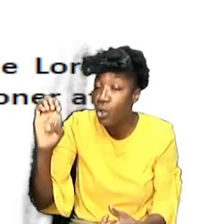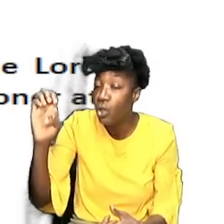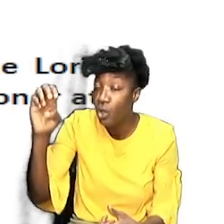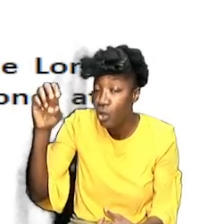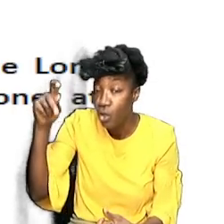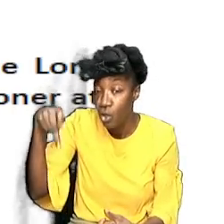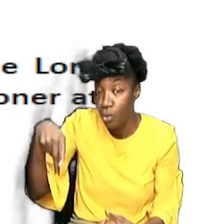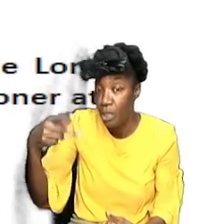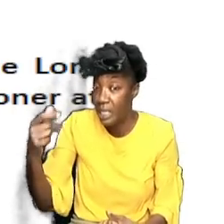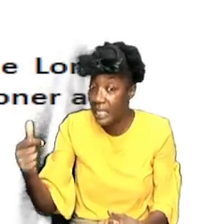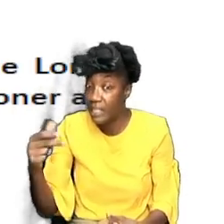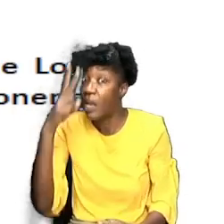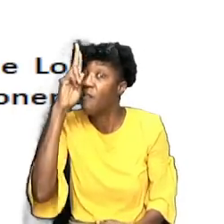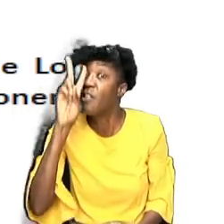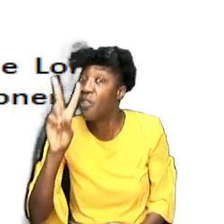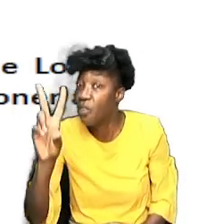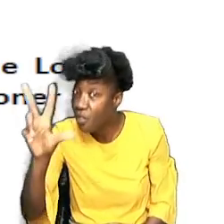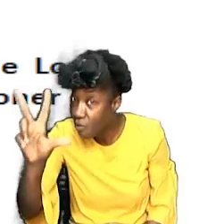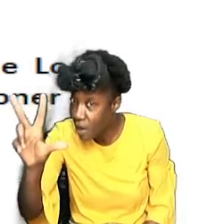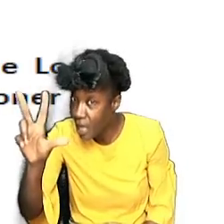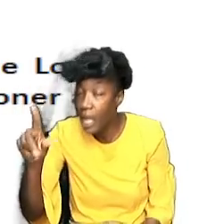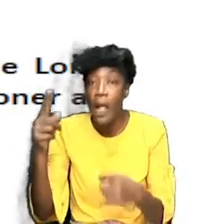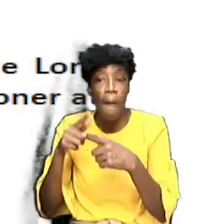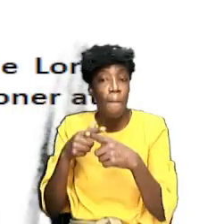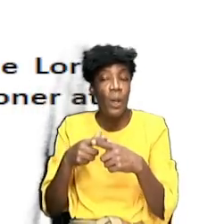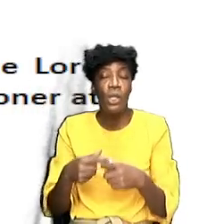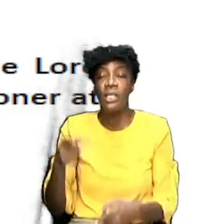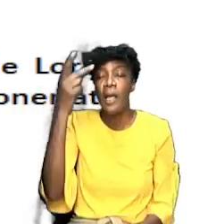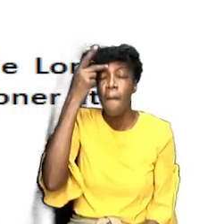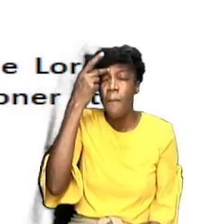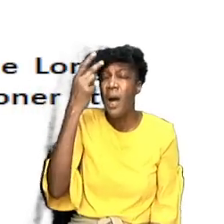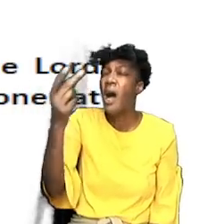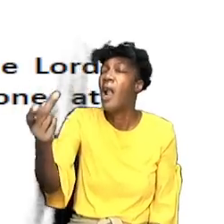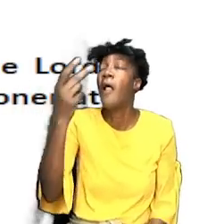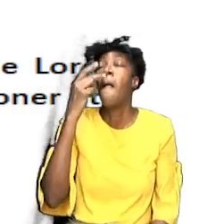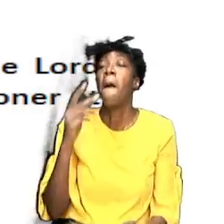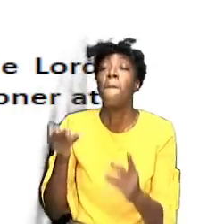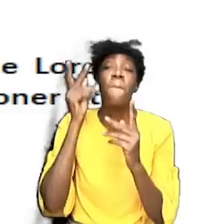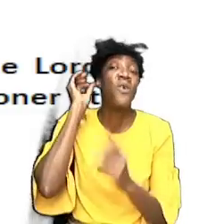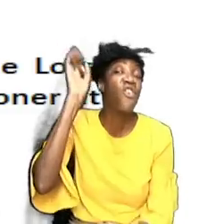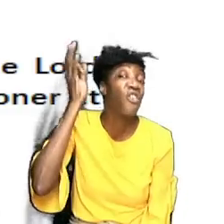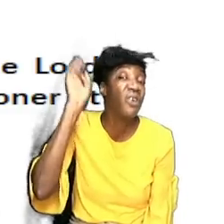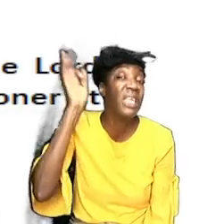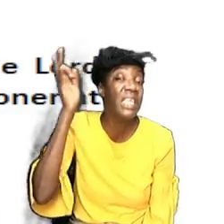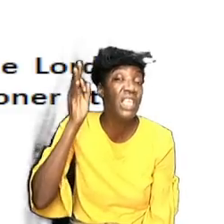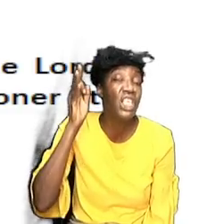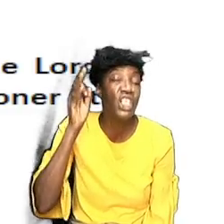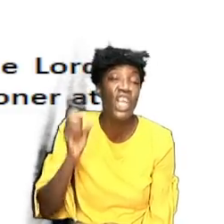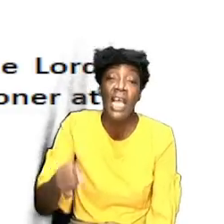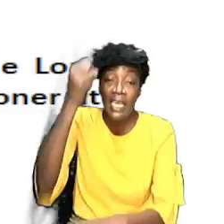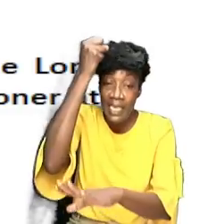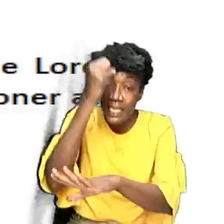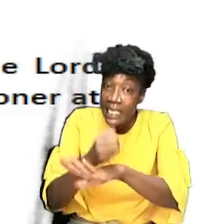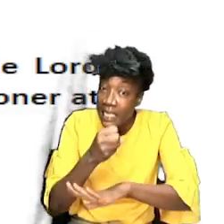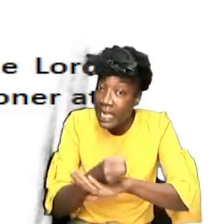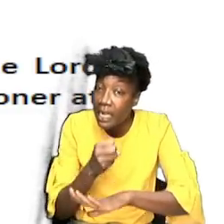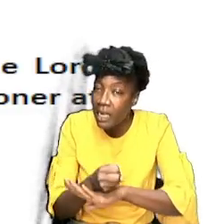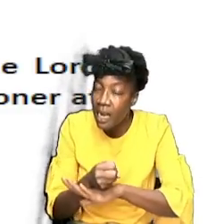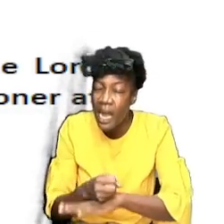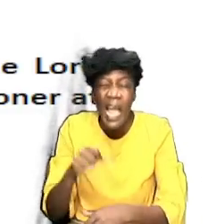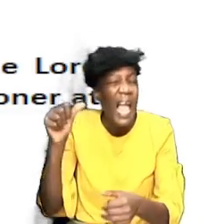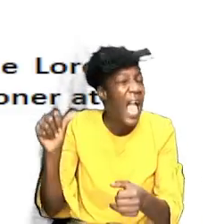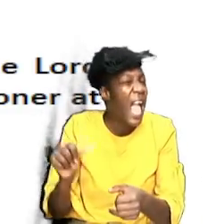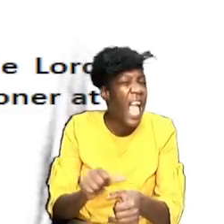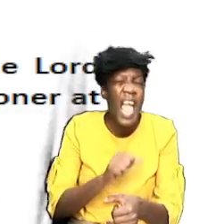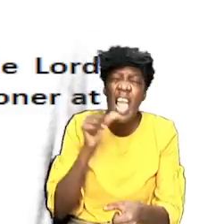for 3 months, Paul was preaching in the synagogue, and he was preaching every day